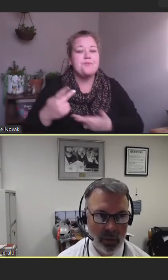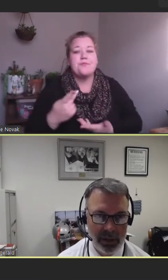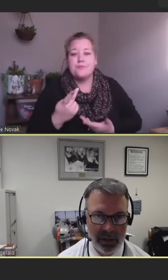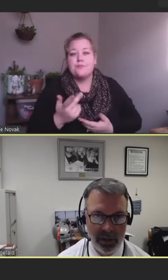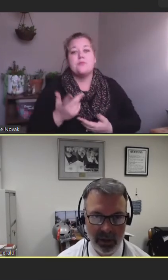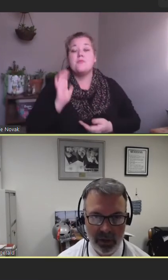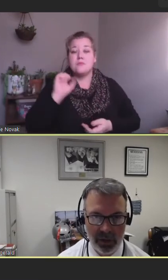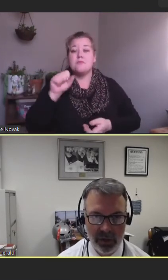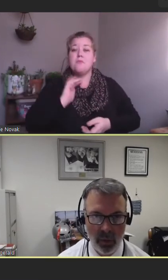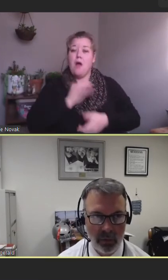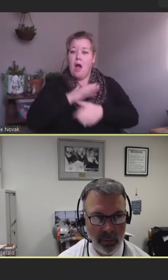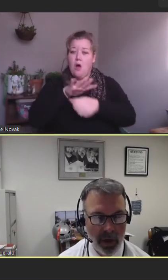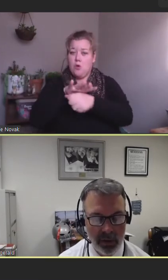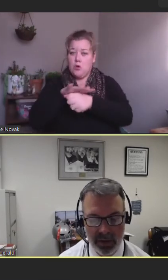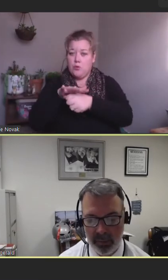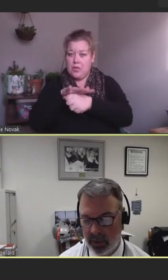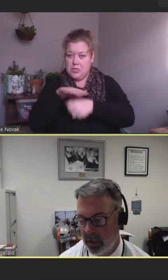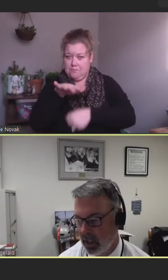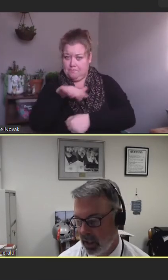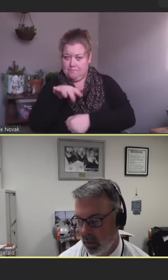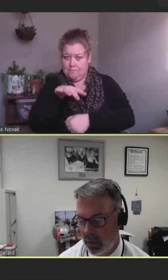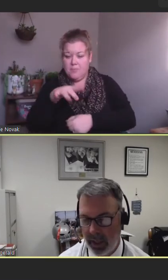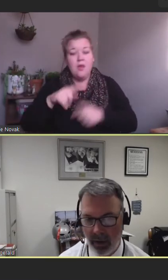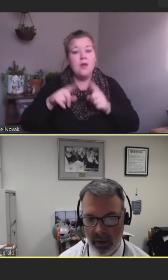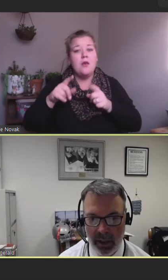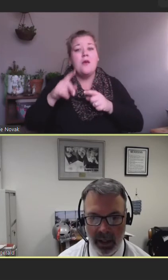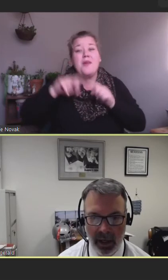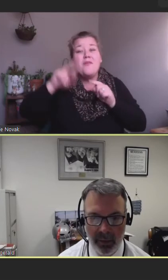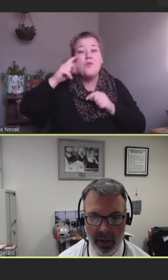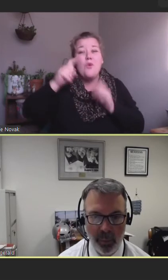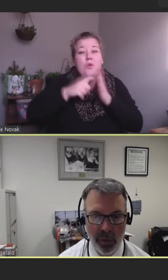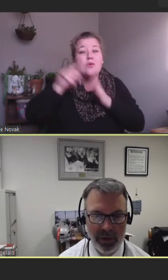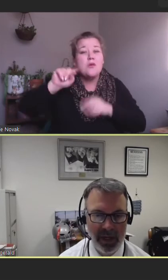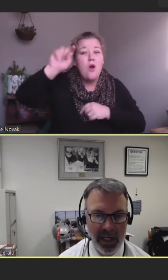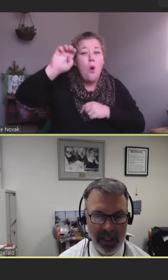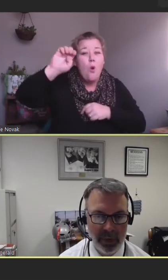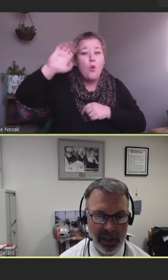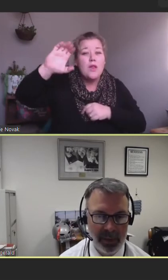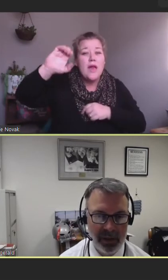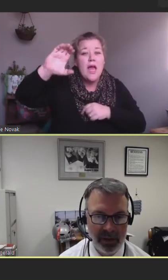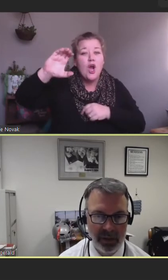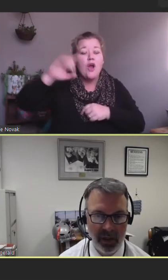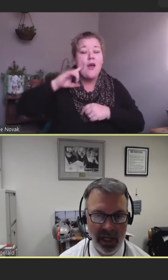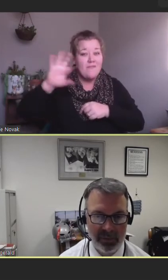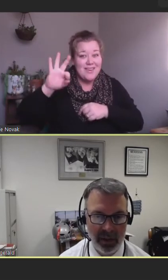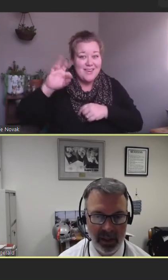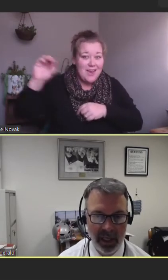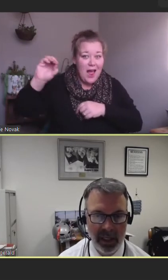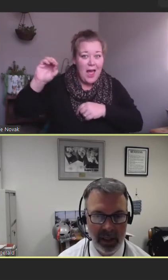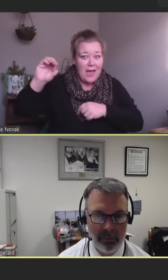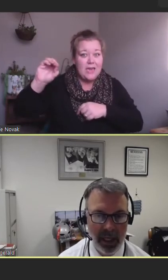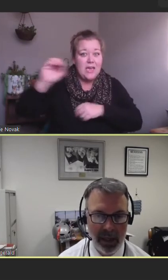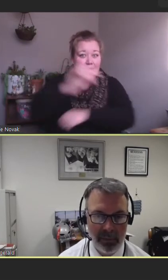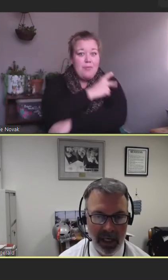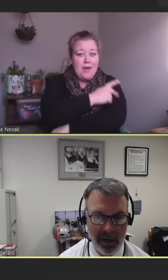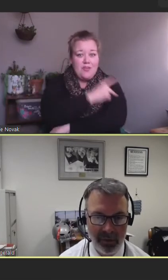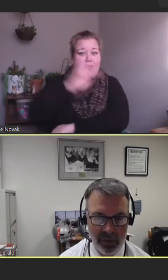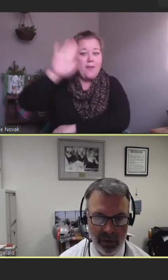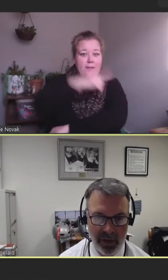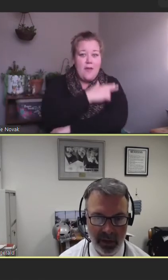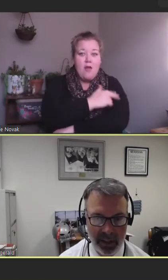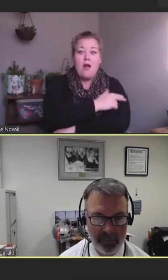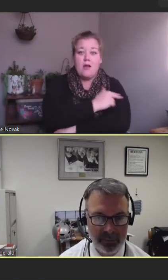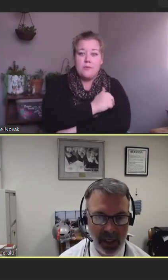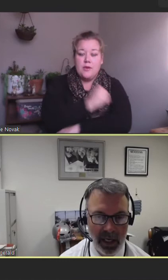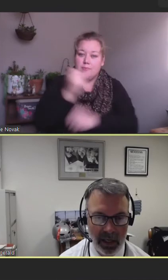our own region, if you look just north to our partners up in Eau Claire, there are upwards of 90 plus patients in their hospital a day. Many, many of those